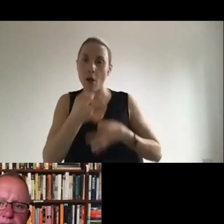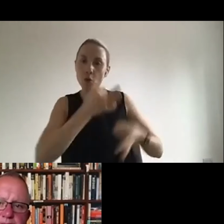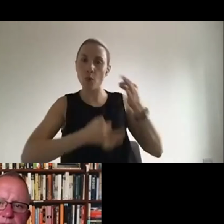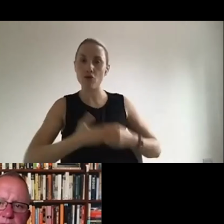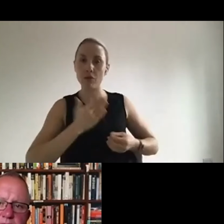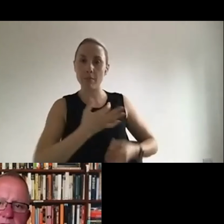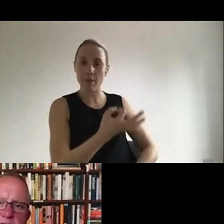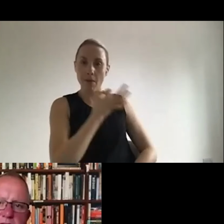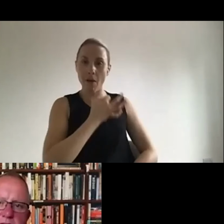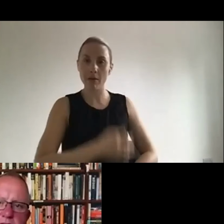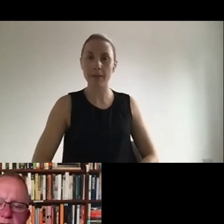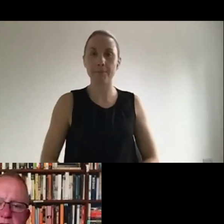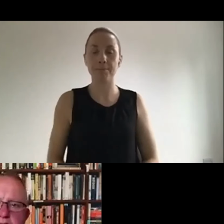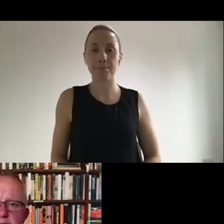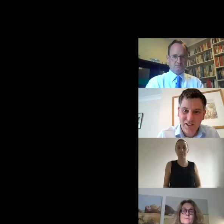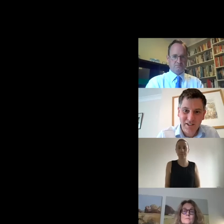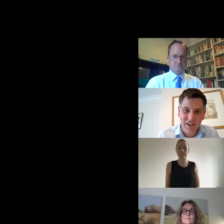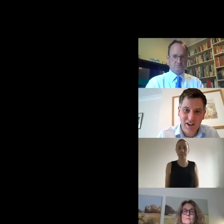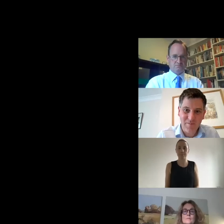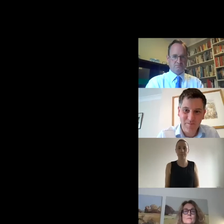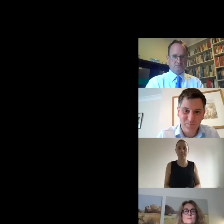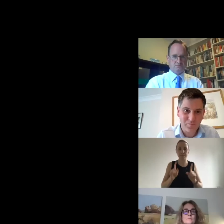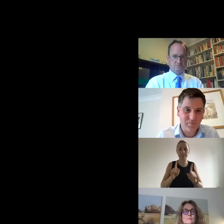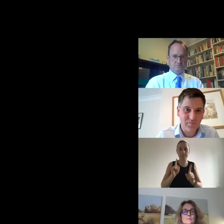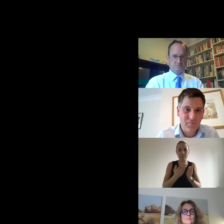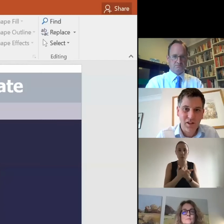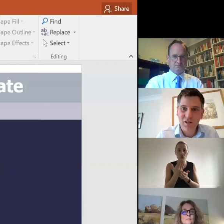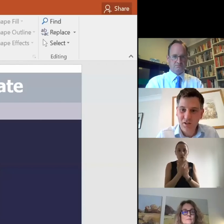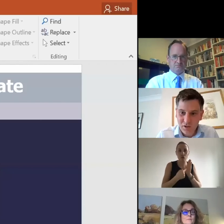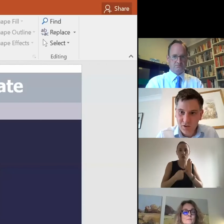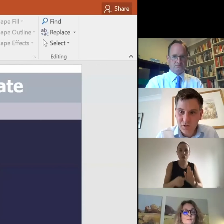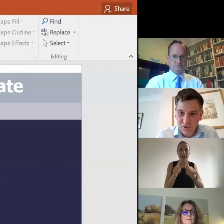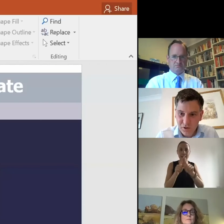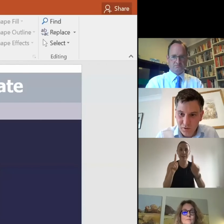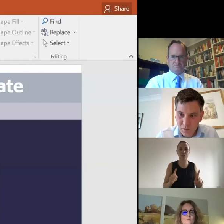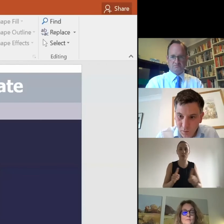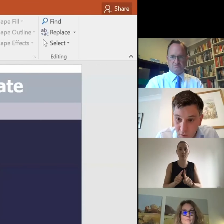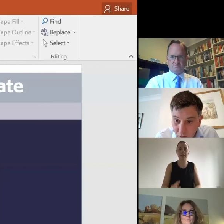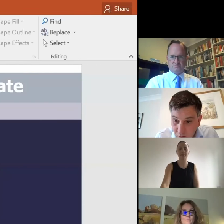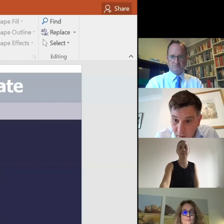share my screen.